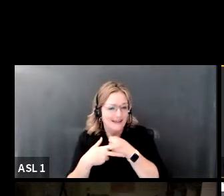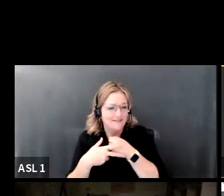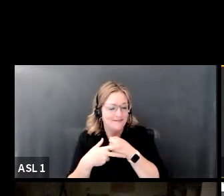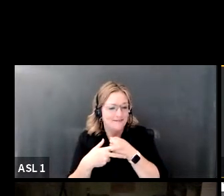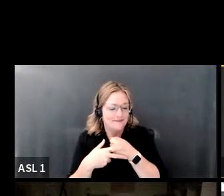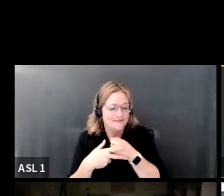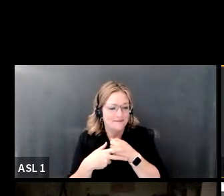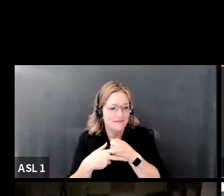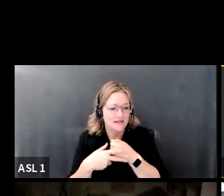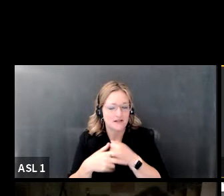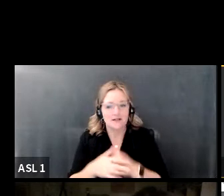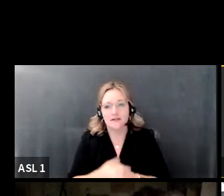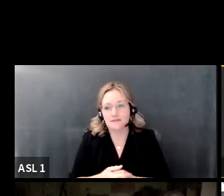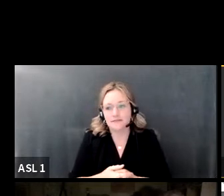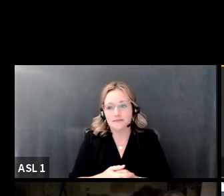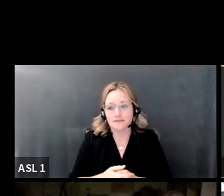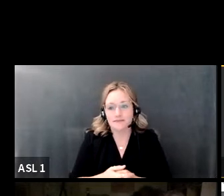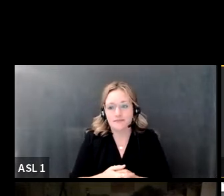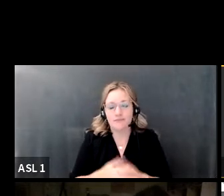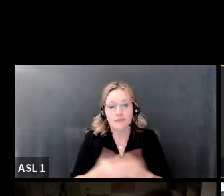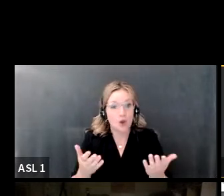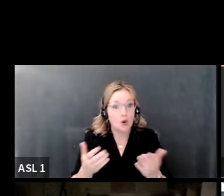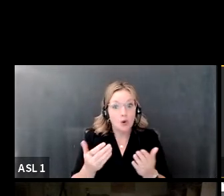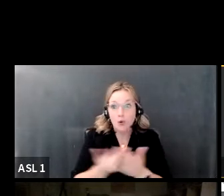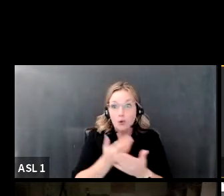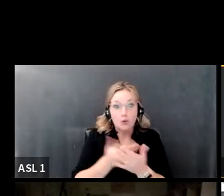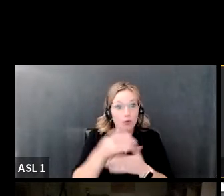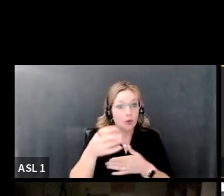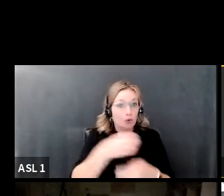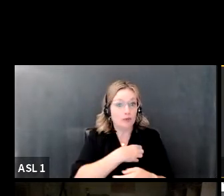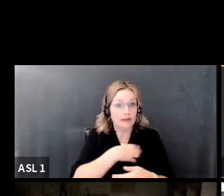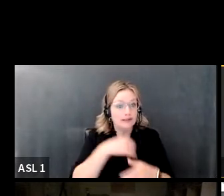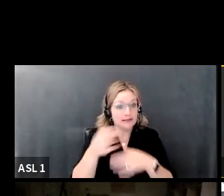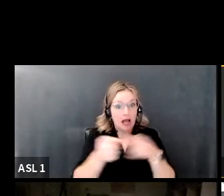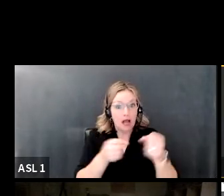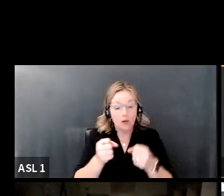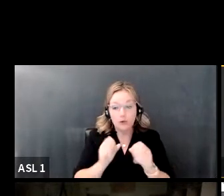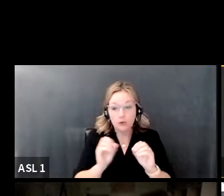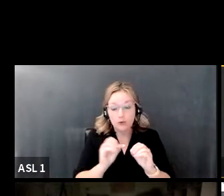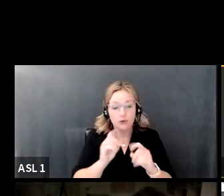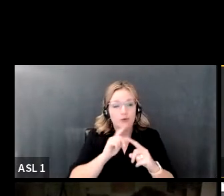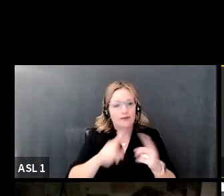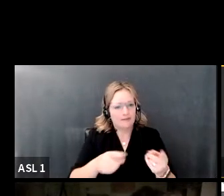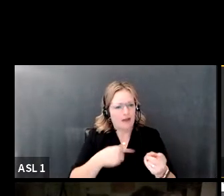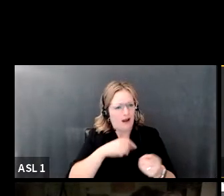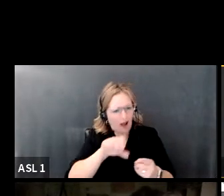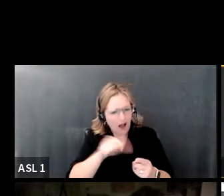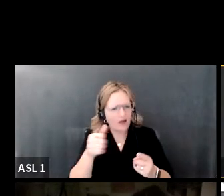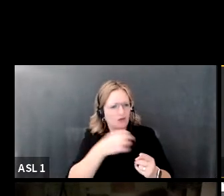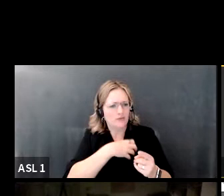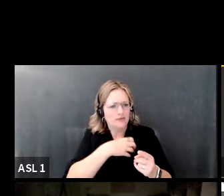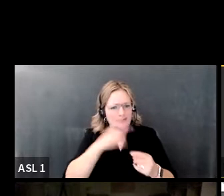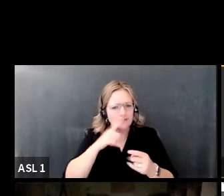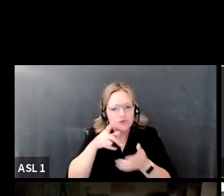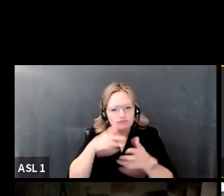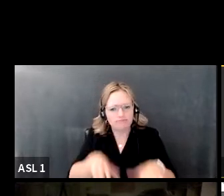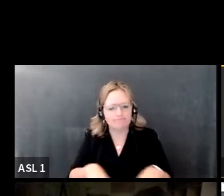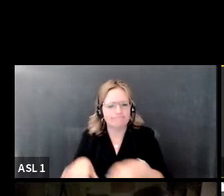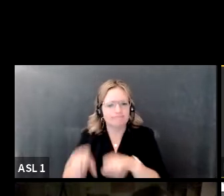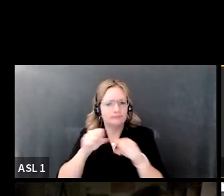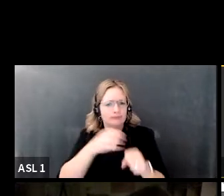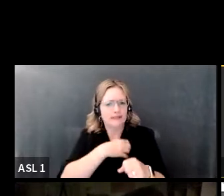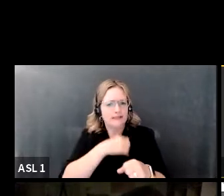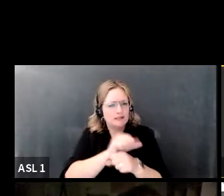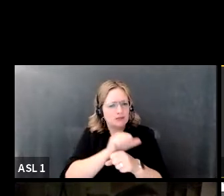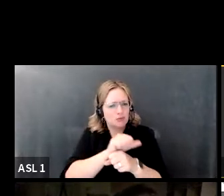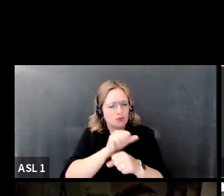the context where there will be no new officers hired and there will be a need to free up officers to do police work rather than tying